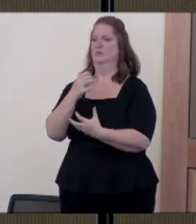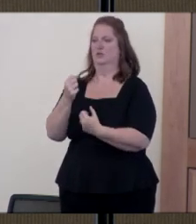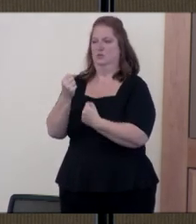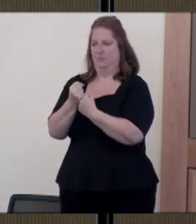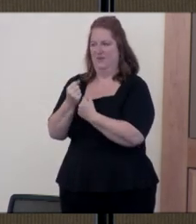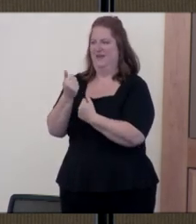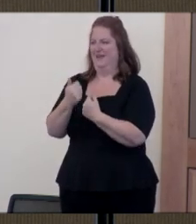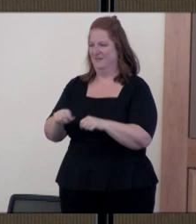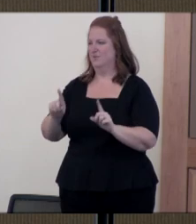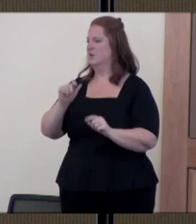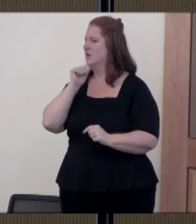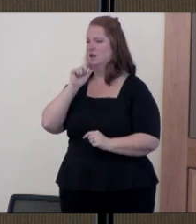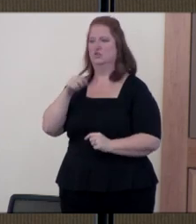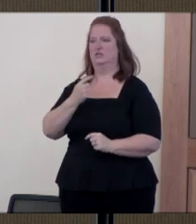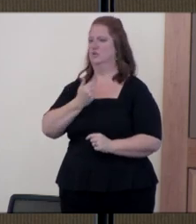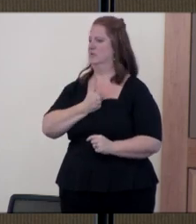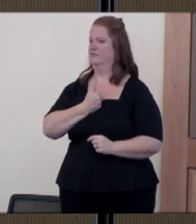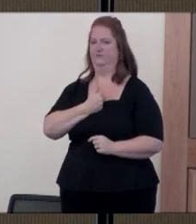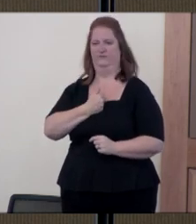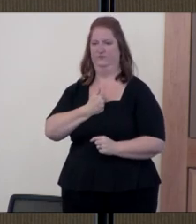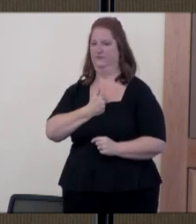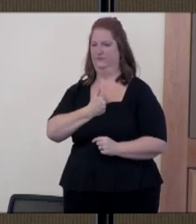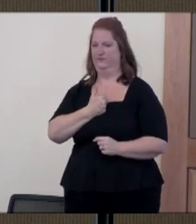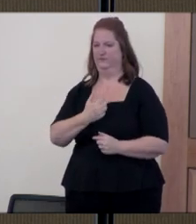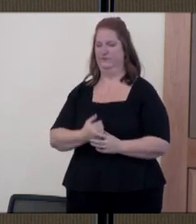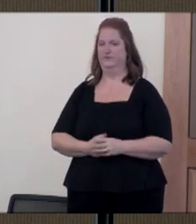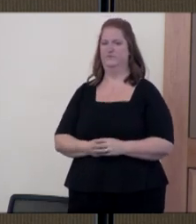just ourselves. So,